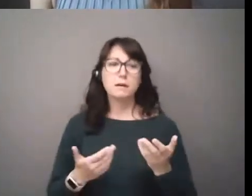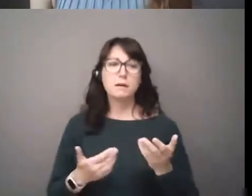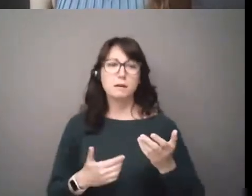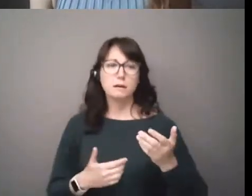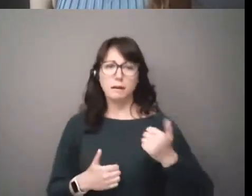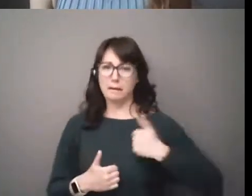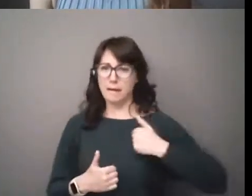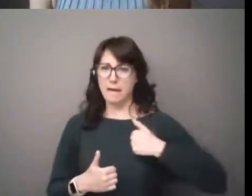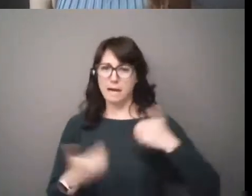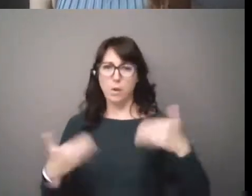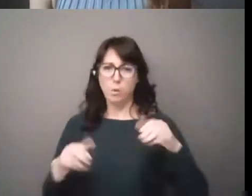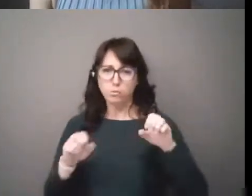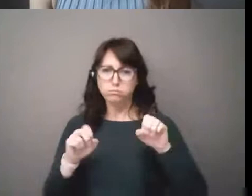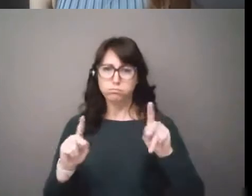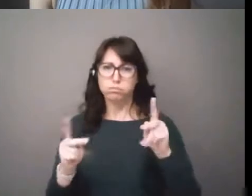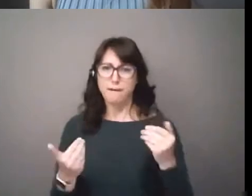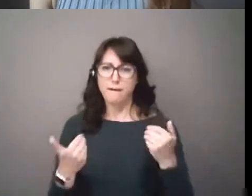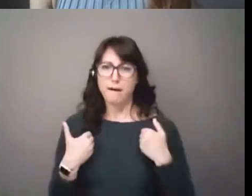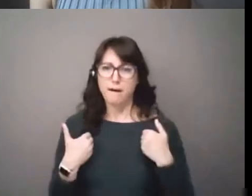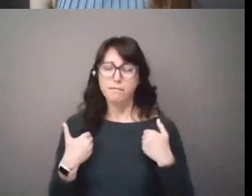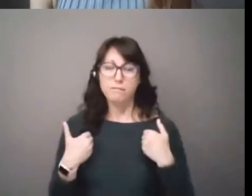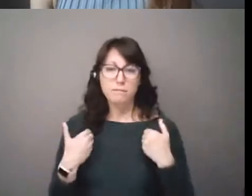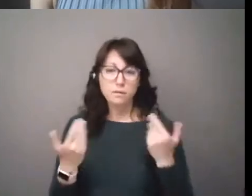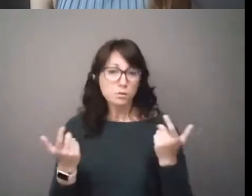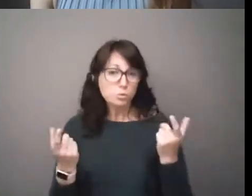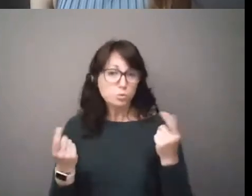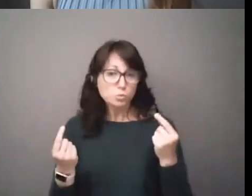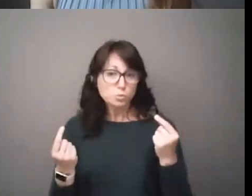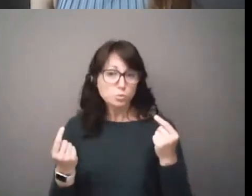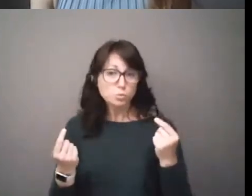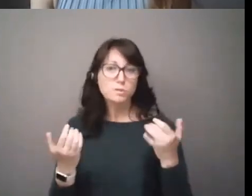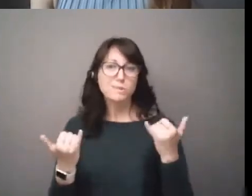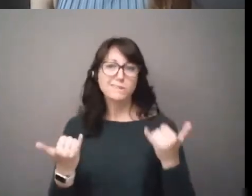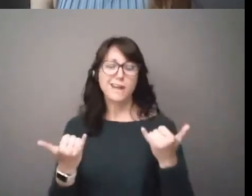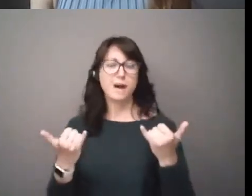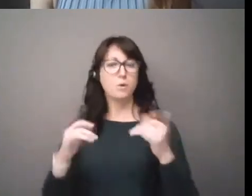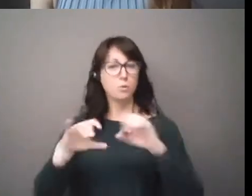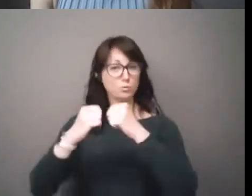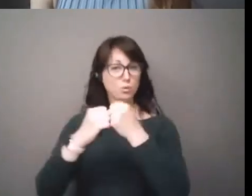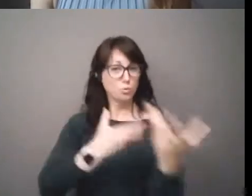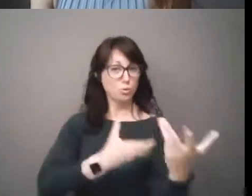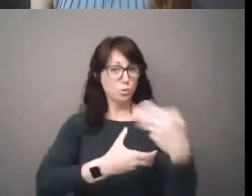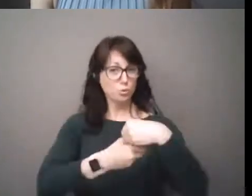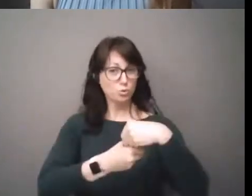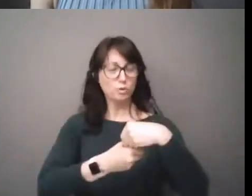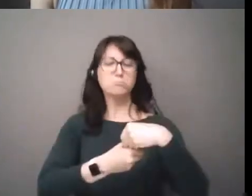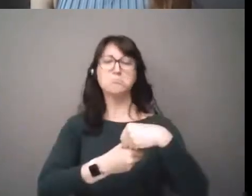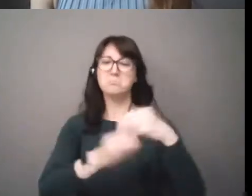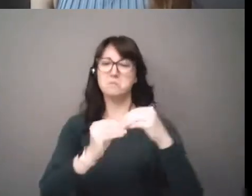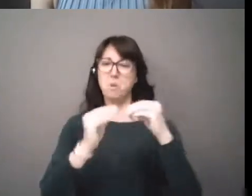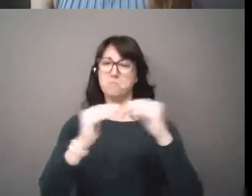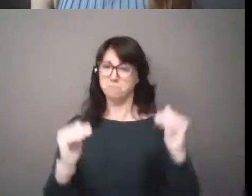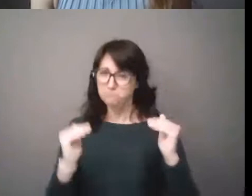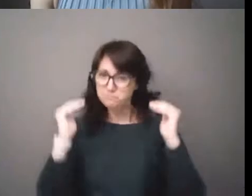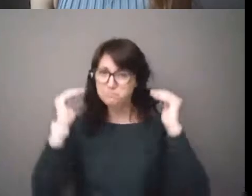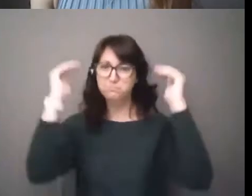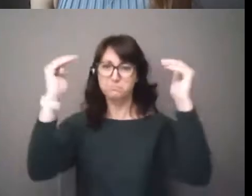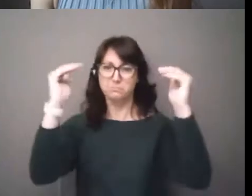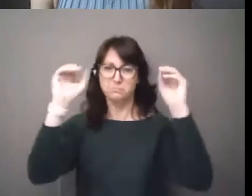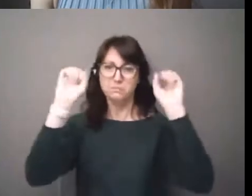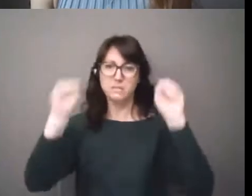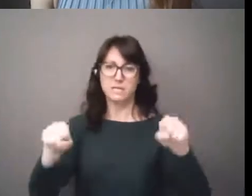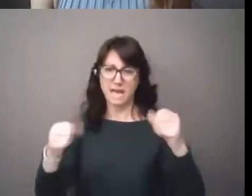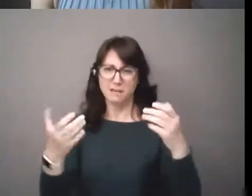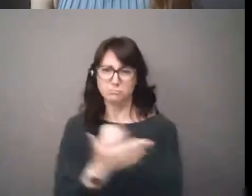Canada has an opportunity to take the discussion of social inclusion to a new level in all kinds of